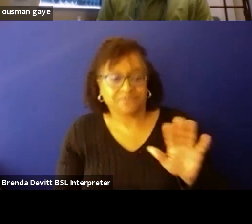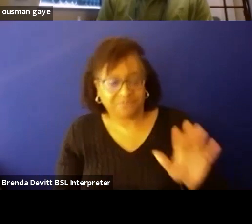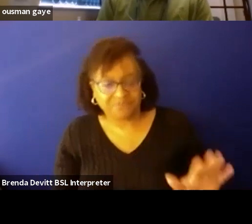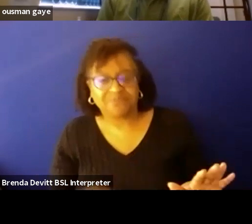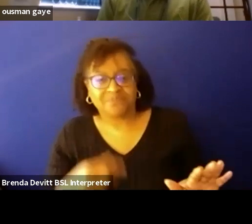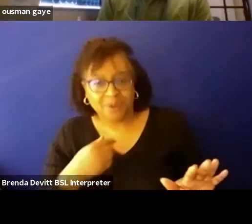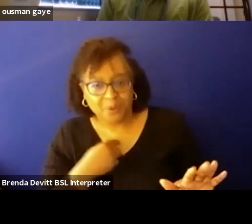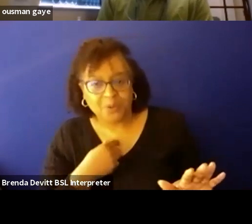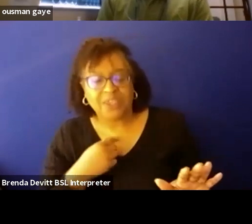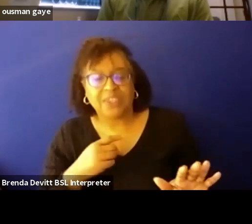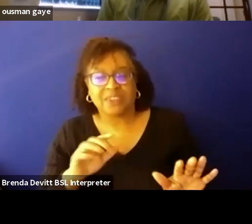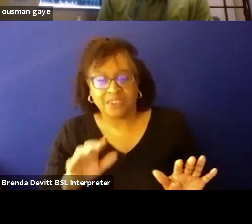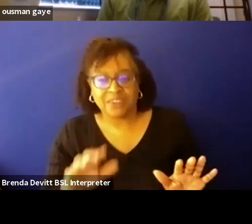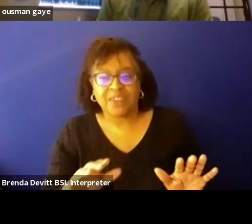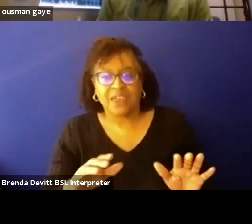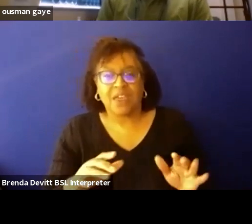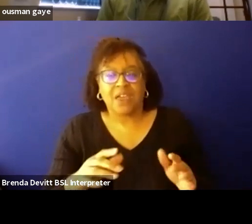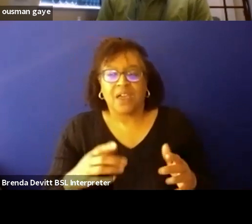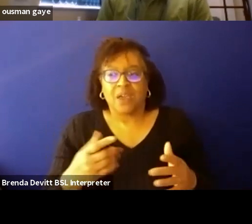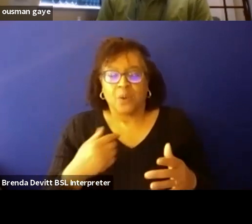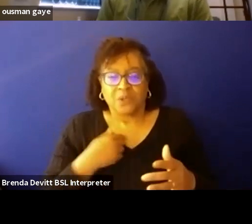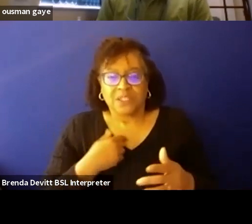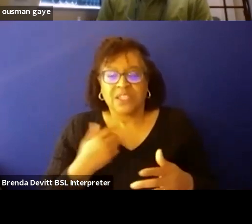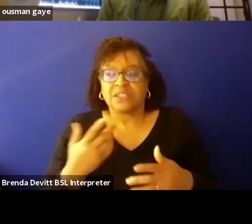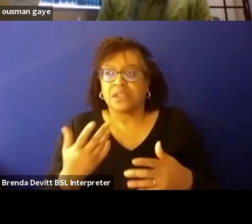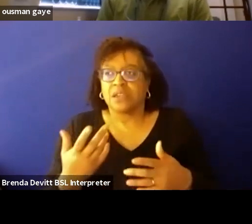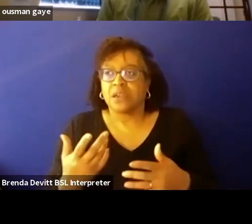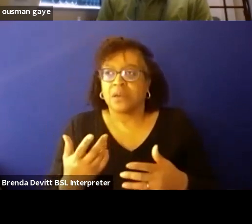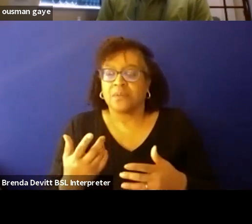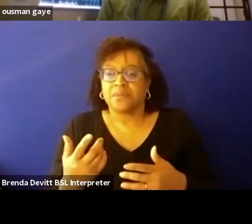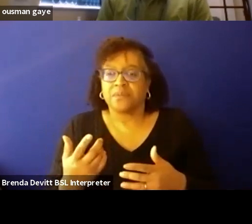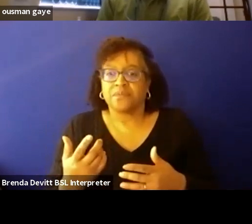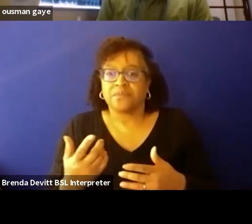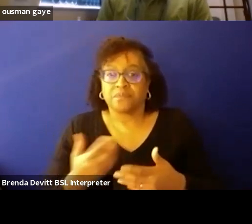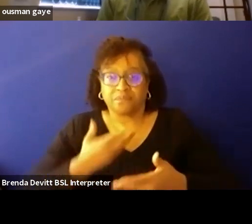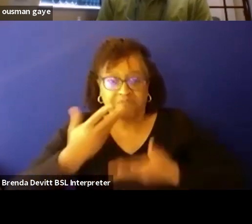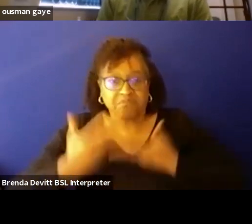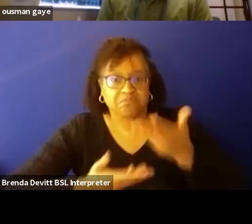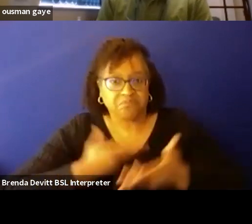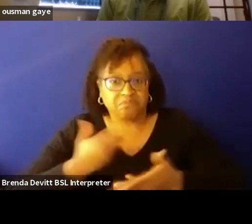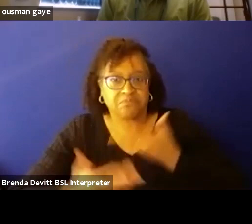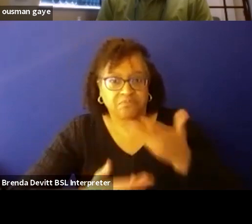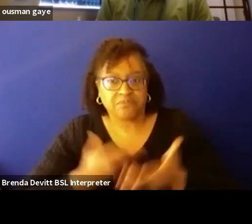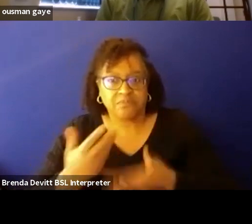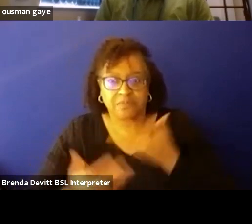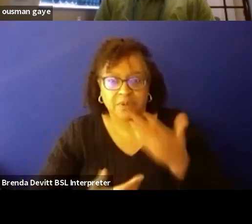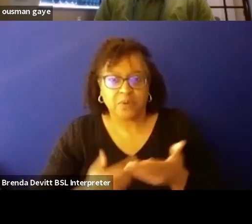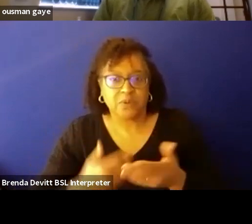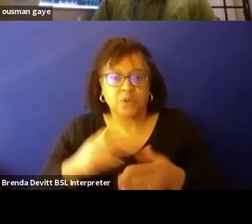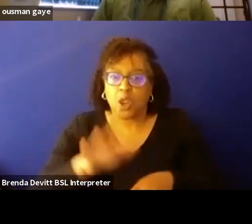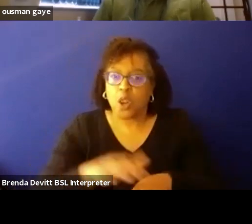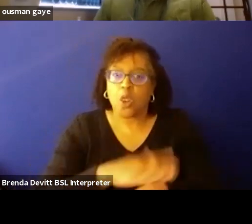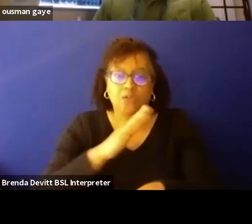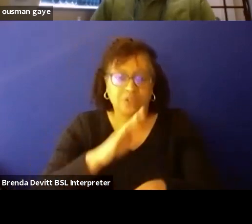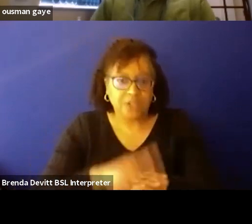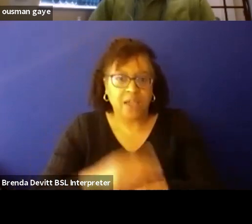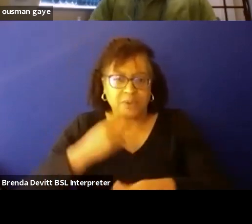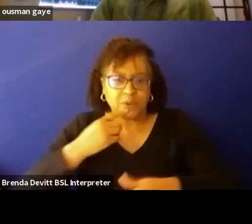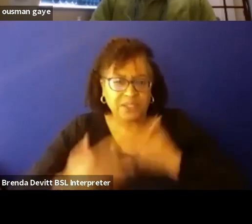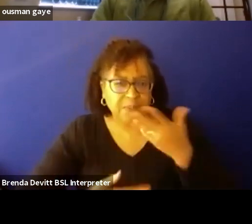went through the individual steps, and it took us quite, you know, a number of hours to go through the individual steps to make